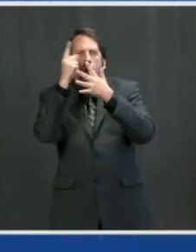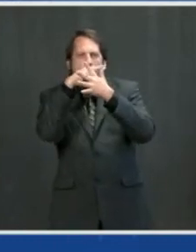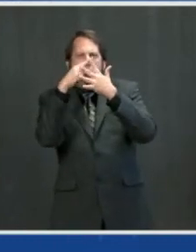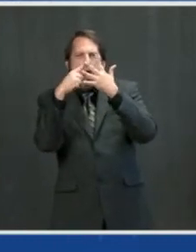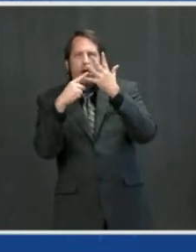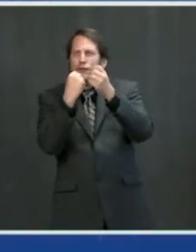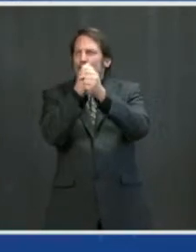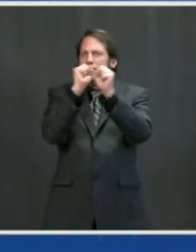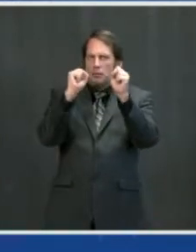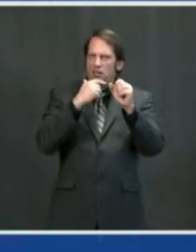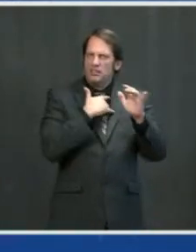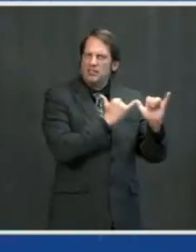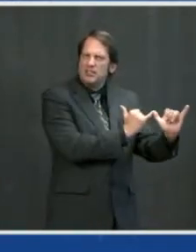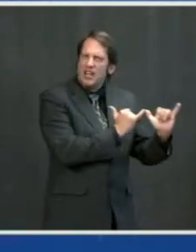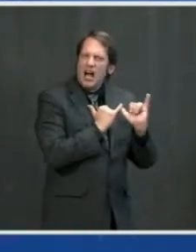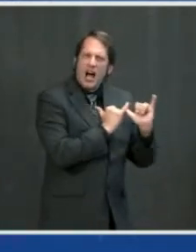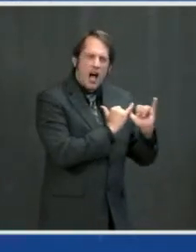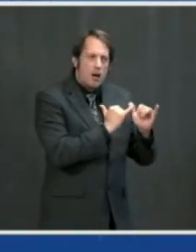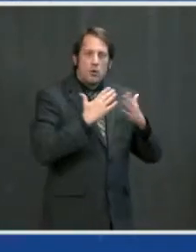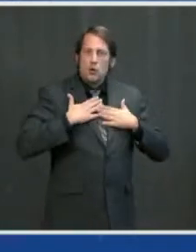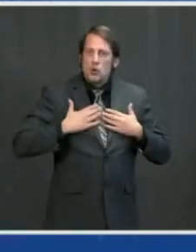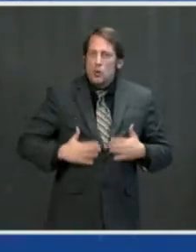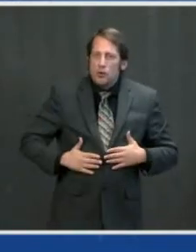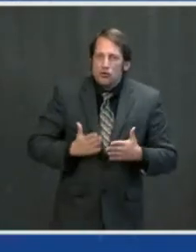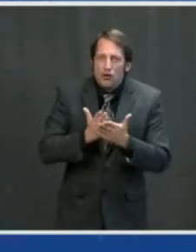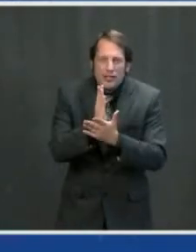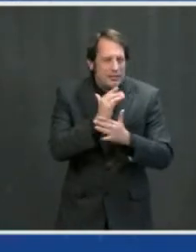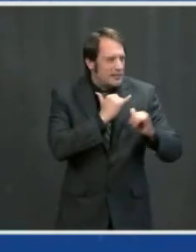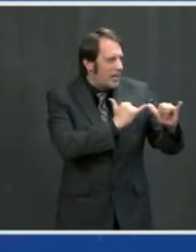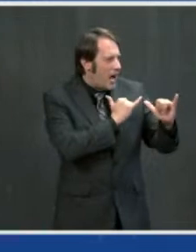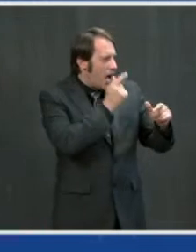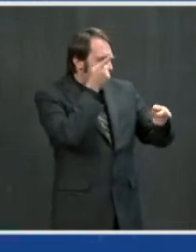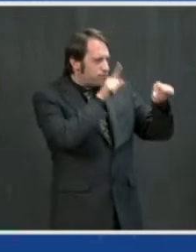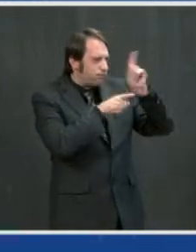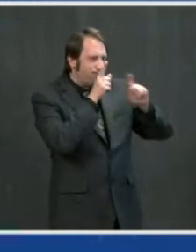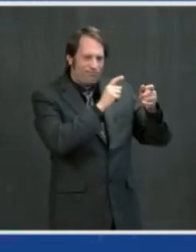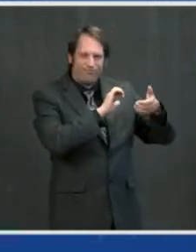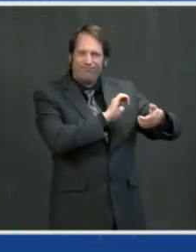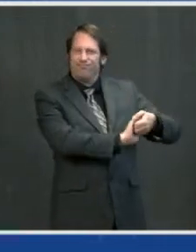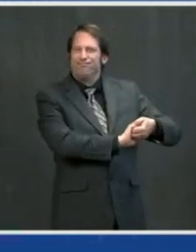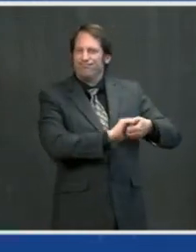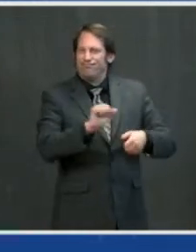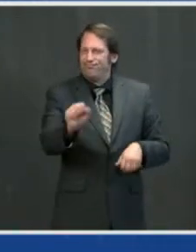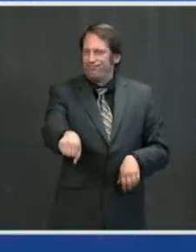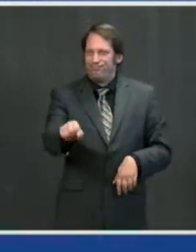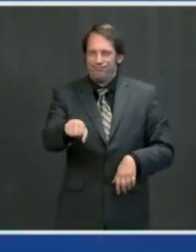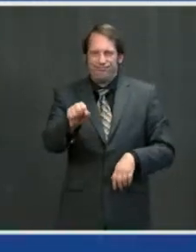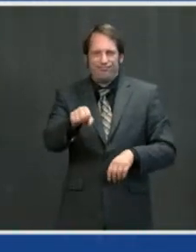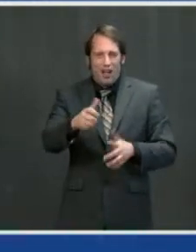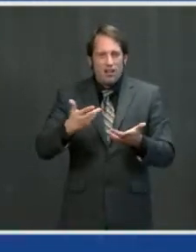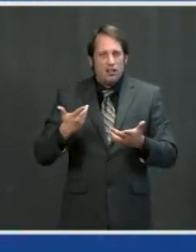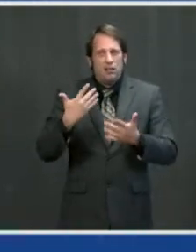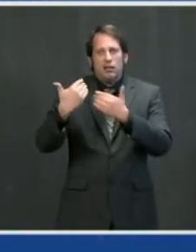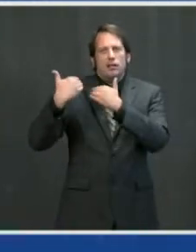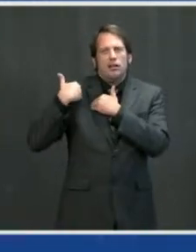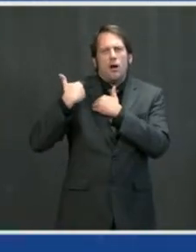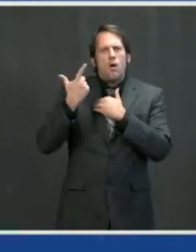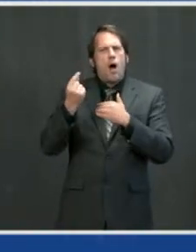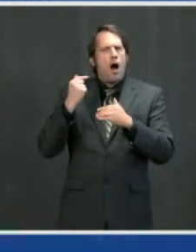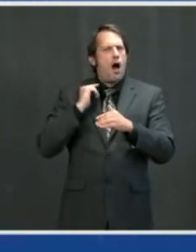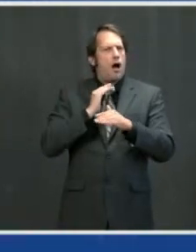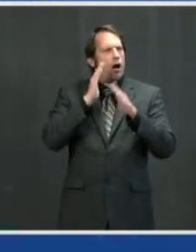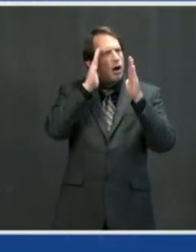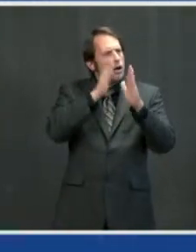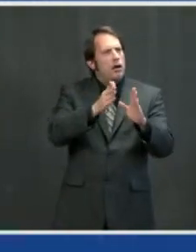and human rights. Our alliance has served its role as the foundation of peace and stability for